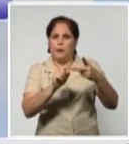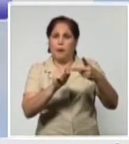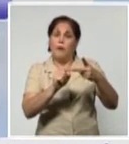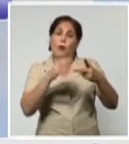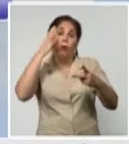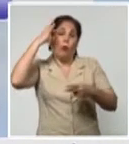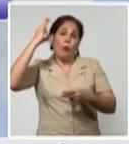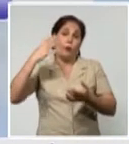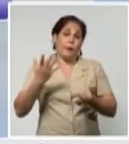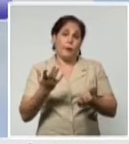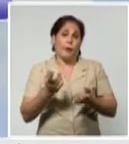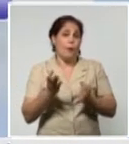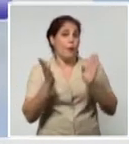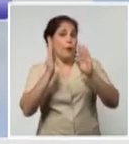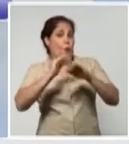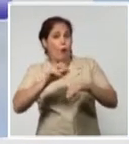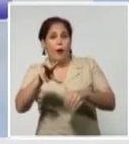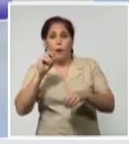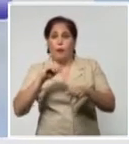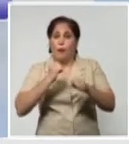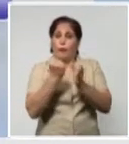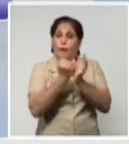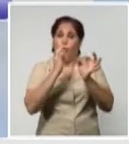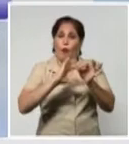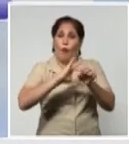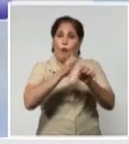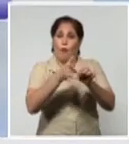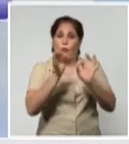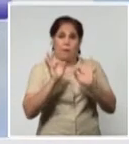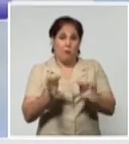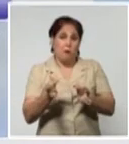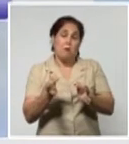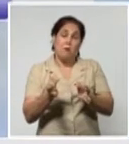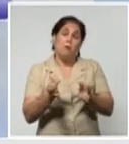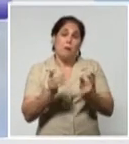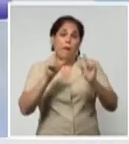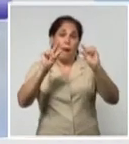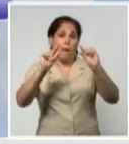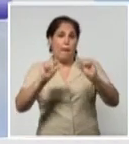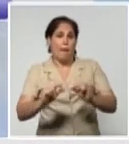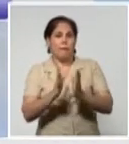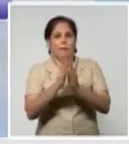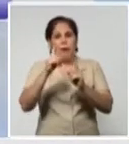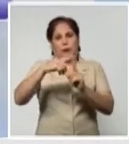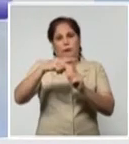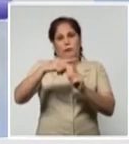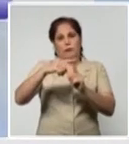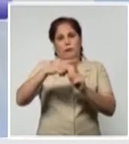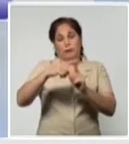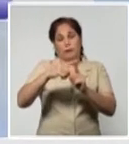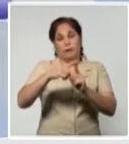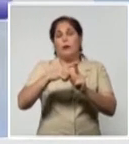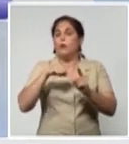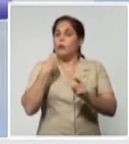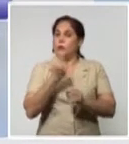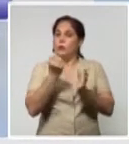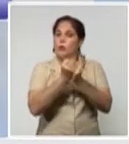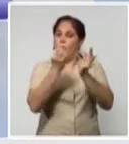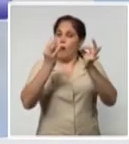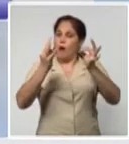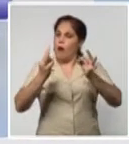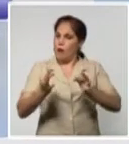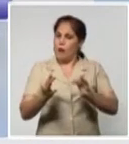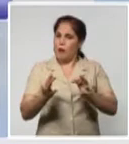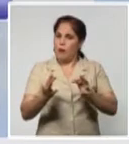because, this is logical, because it's not reported new cases in the last few days. And we